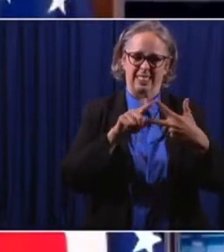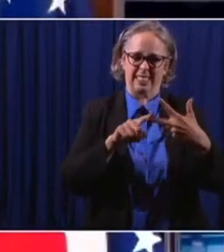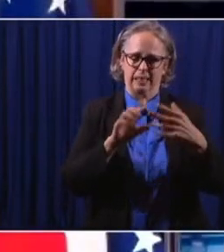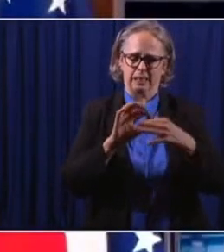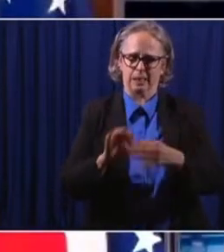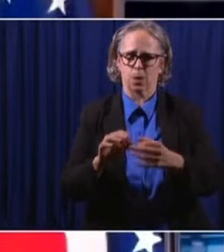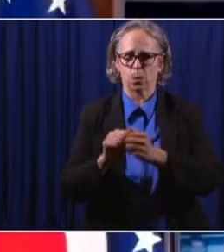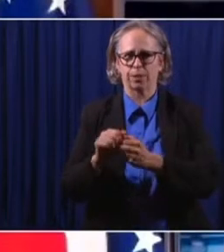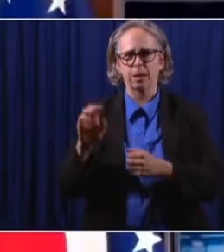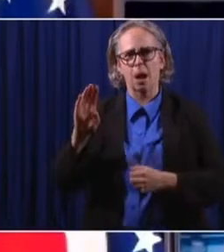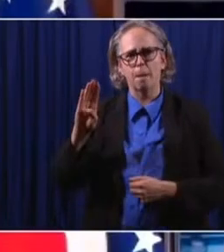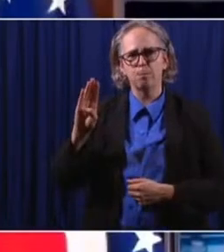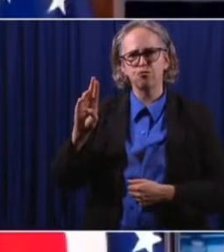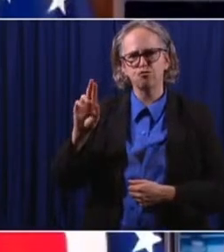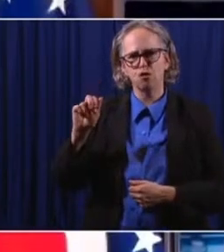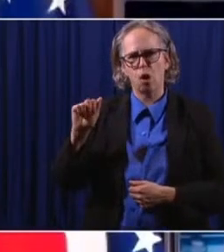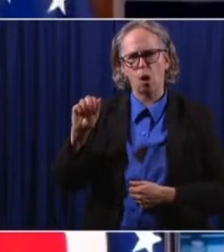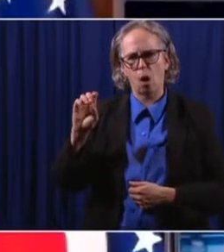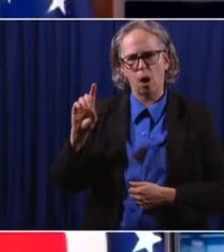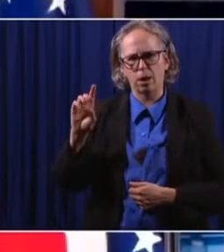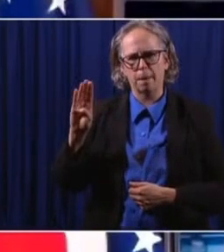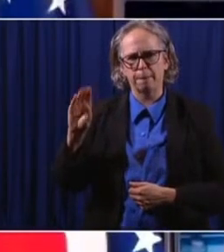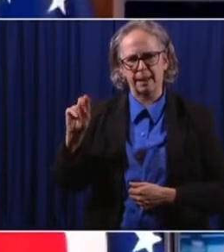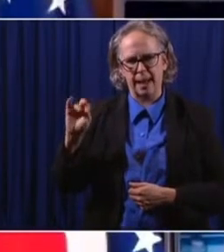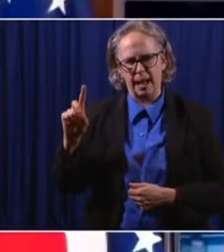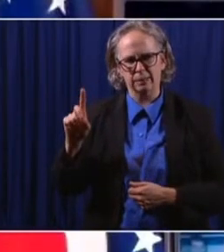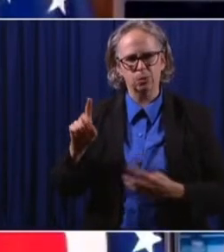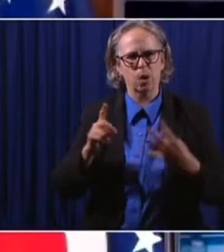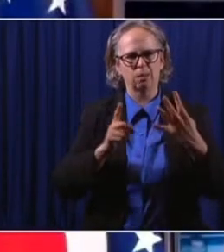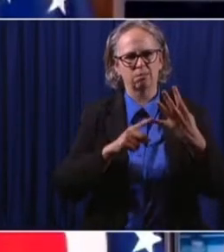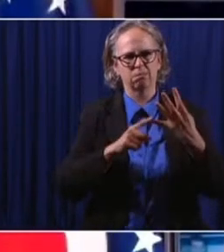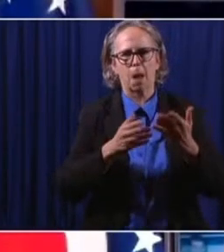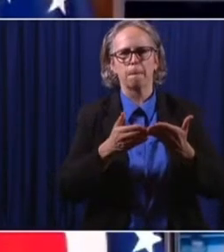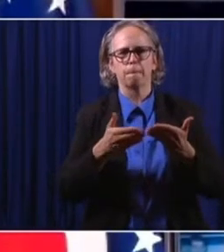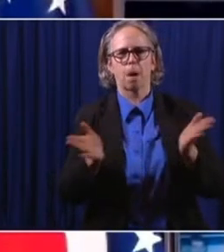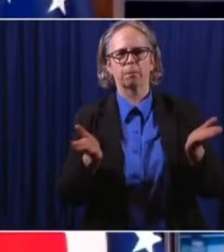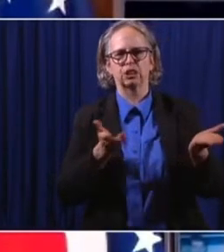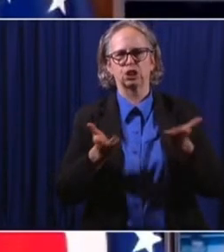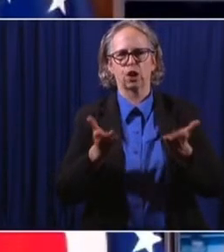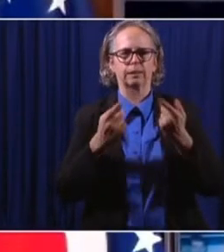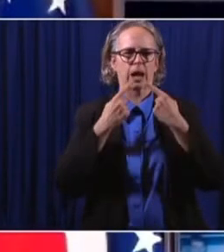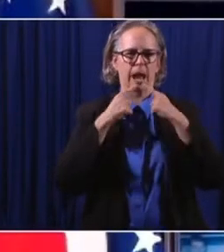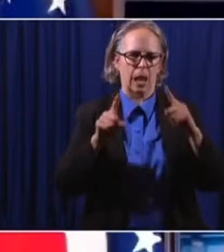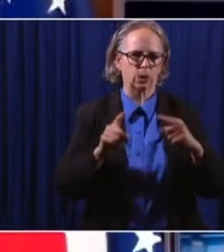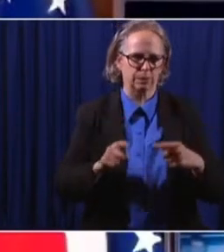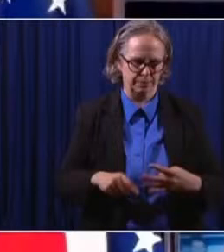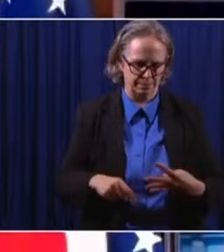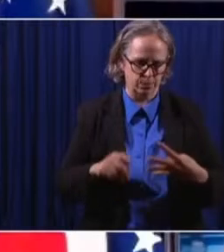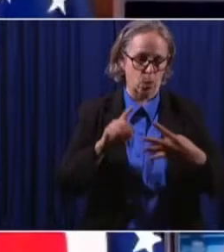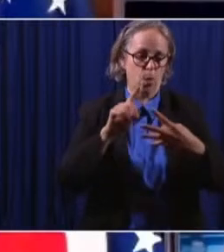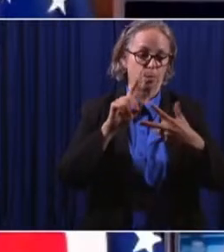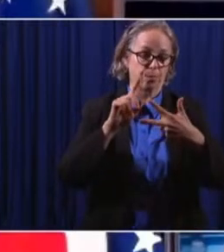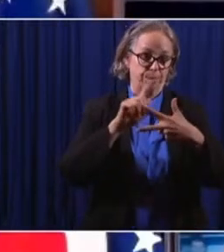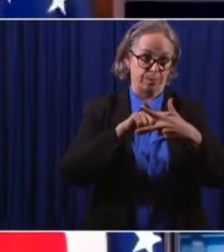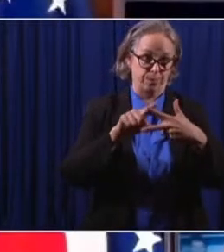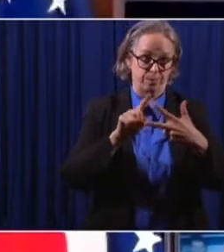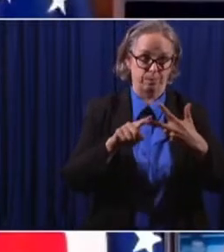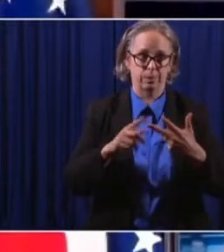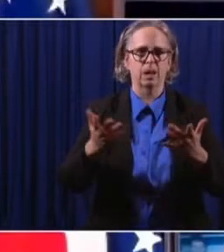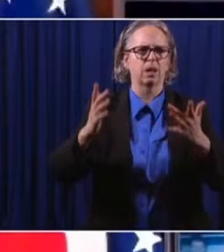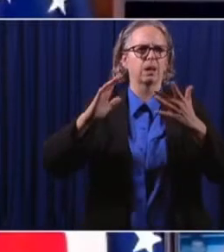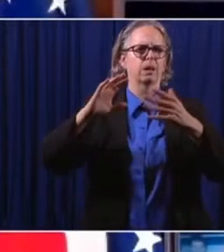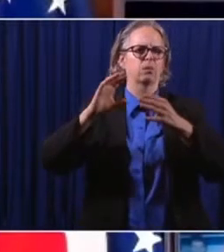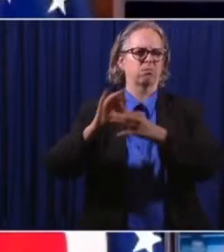service announcement that we'll go over. I want to take folks back to the broadband connectivity grant that we announced on July